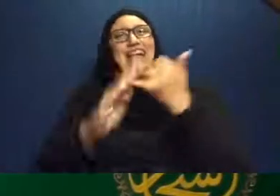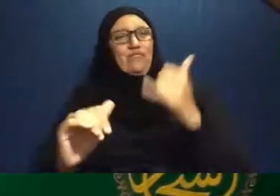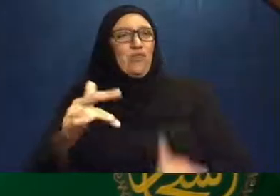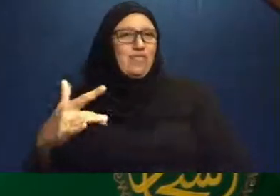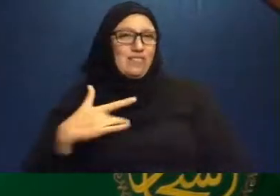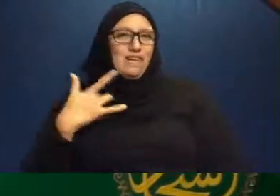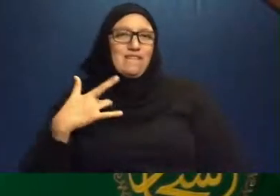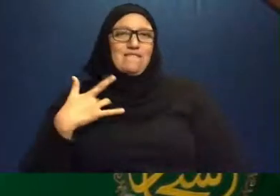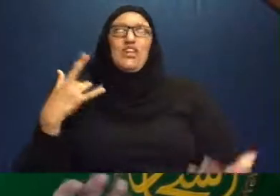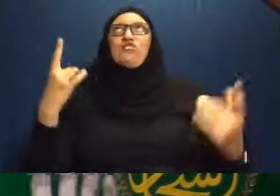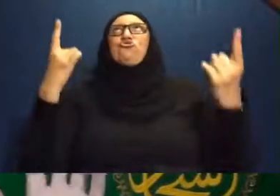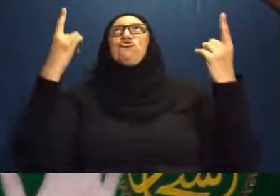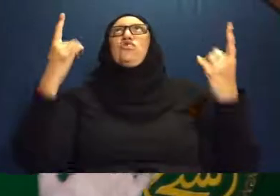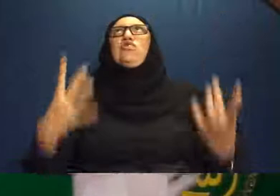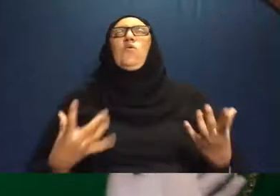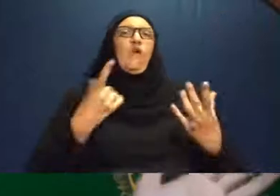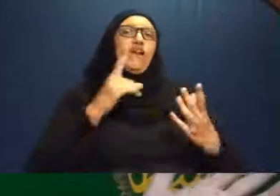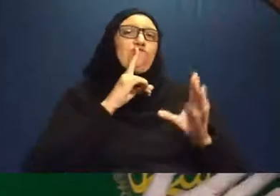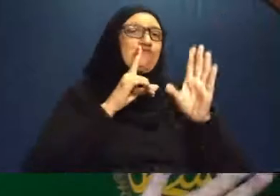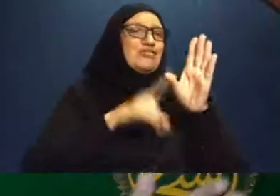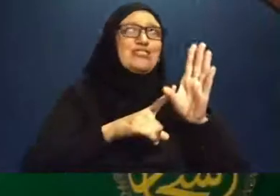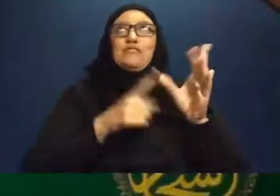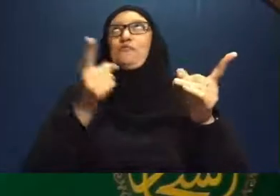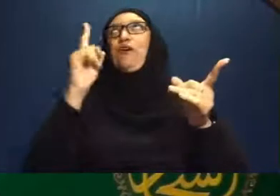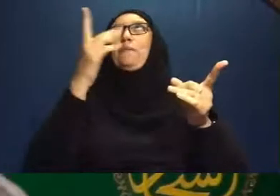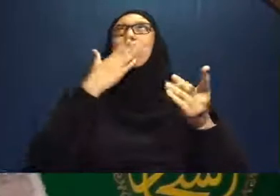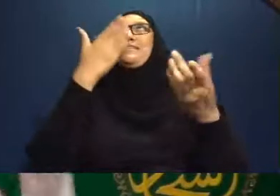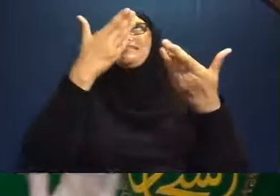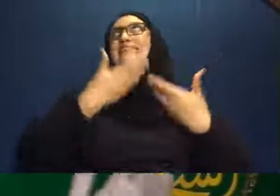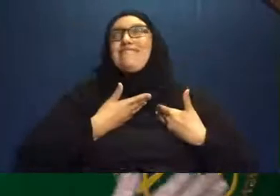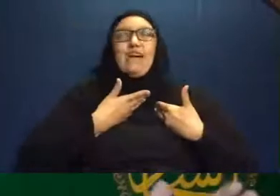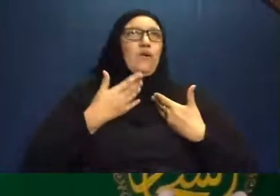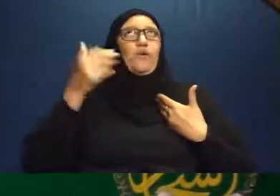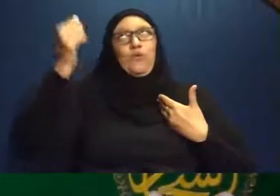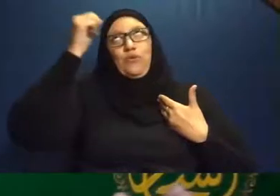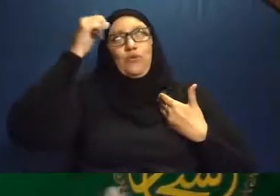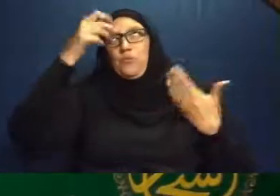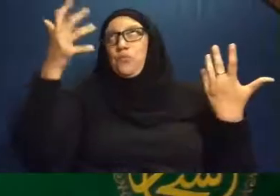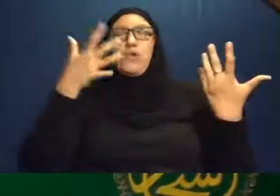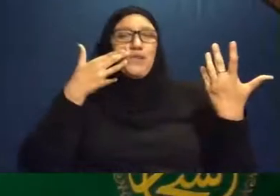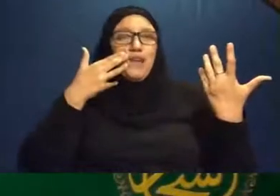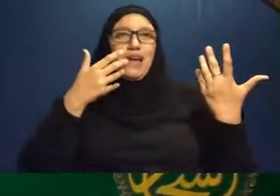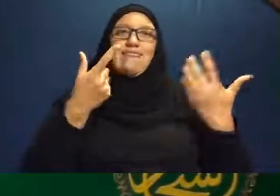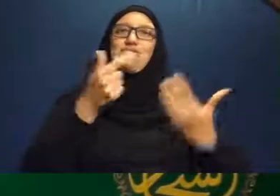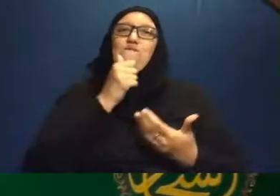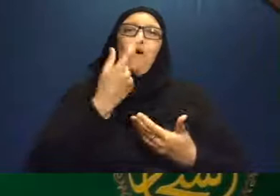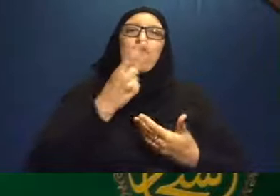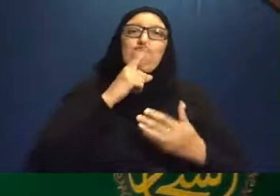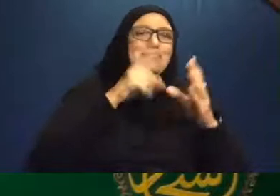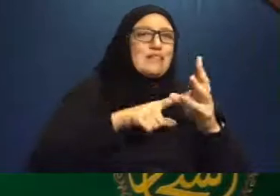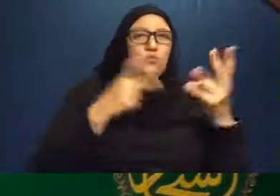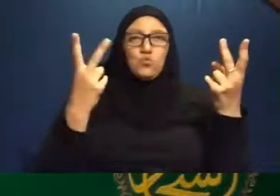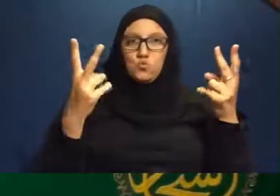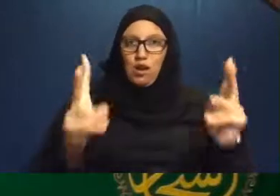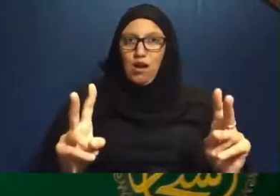way to the end of your life, inshallah in 100 years to come, God knows when, more or less, that you